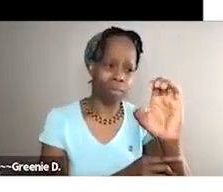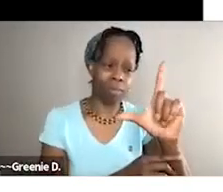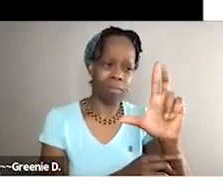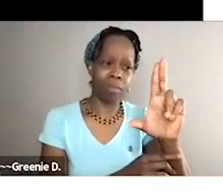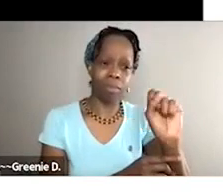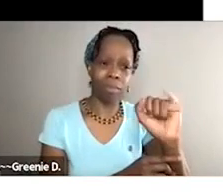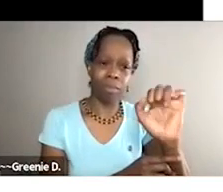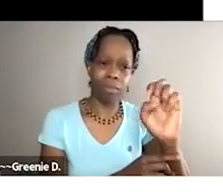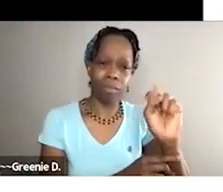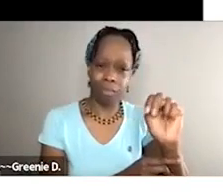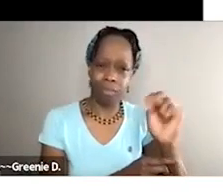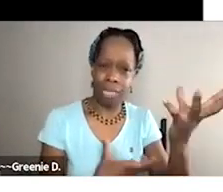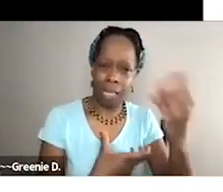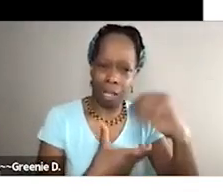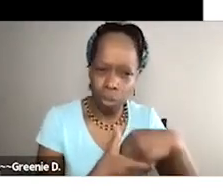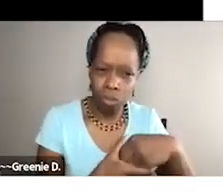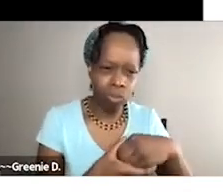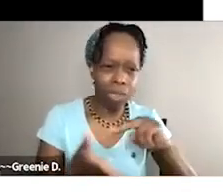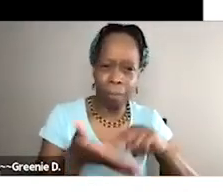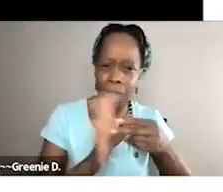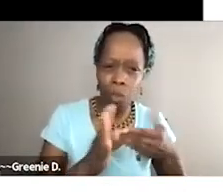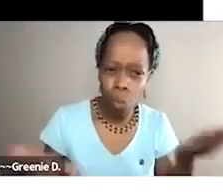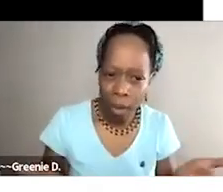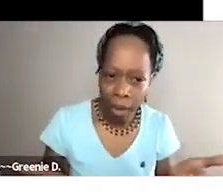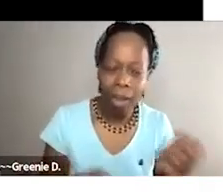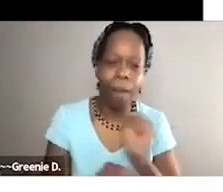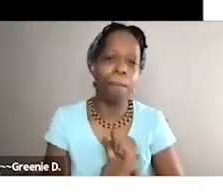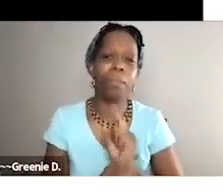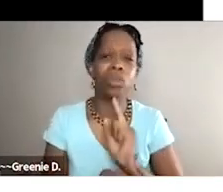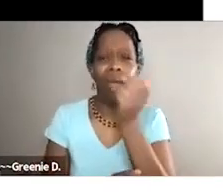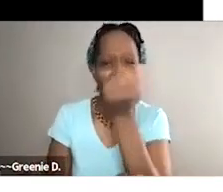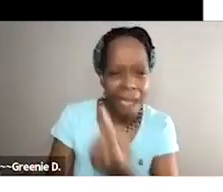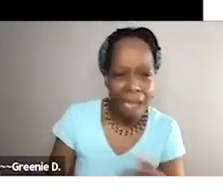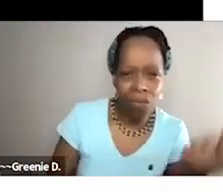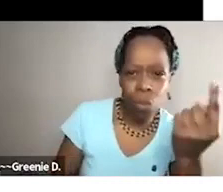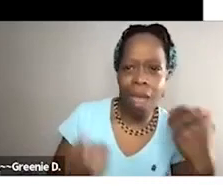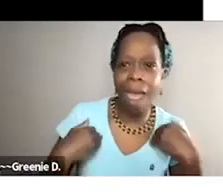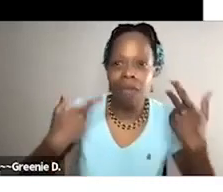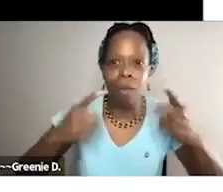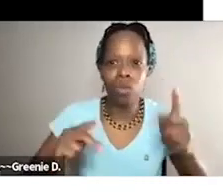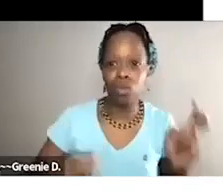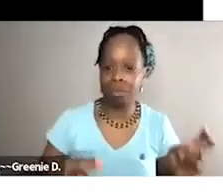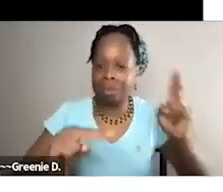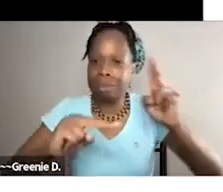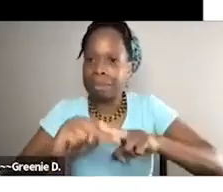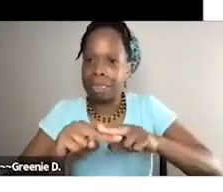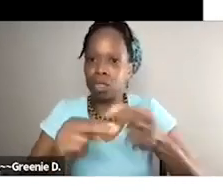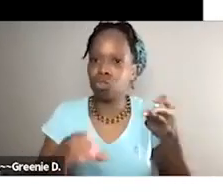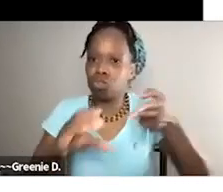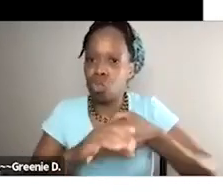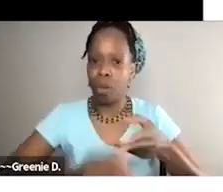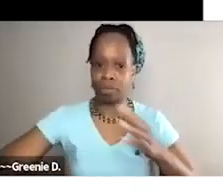that participation be valued and respected. And I think it's so important when we think about that. So a lot of the times we'll say, you